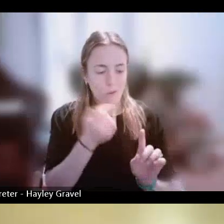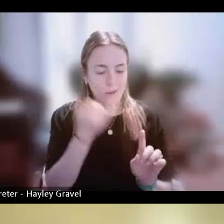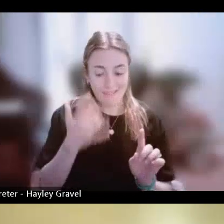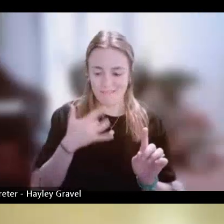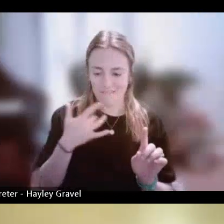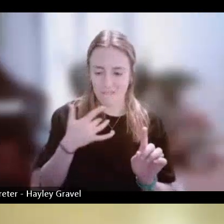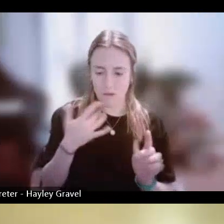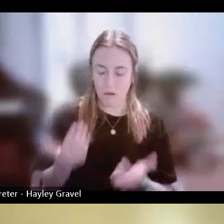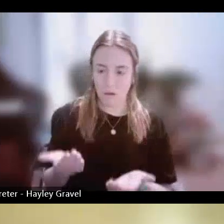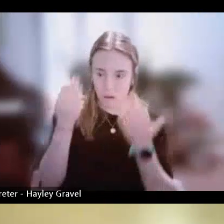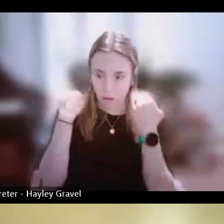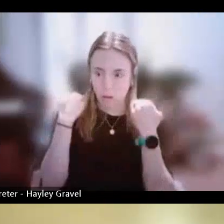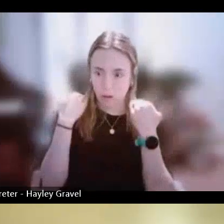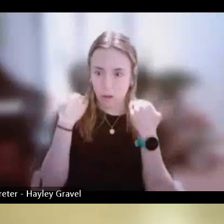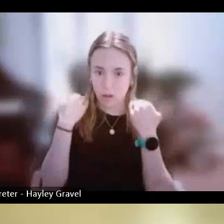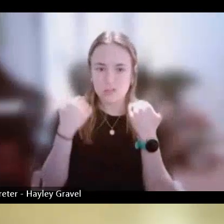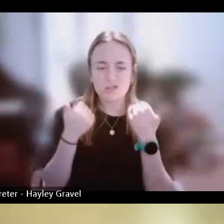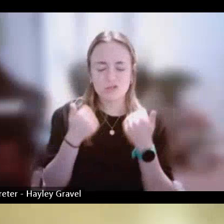Someone else want to share?